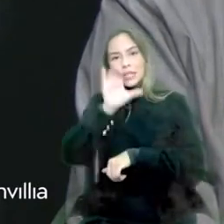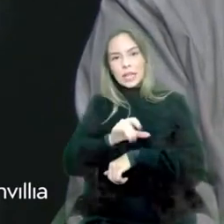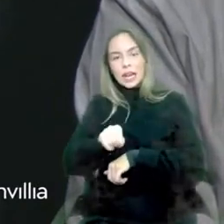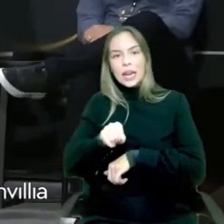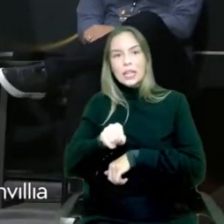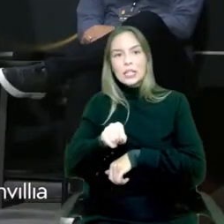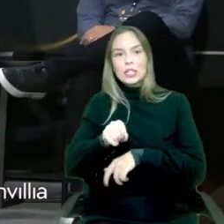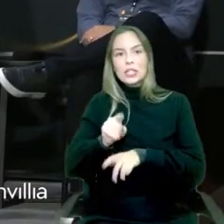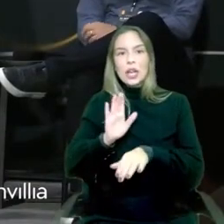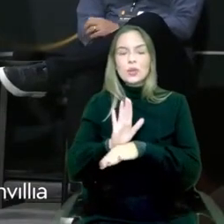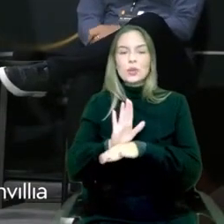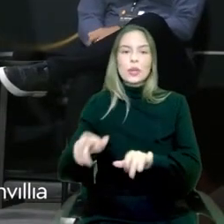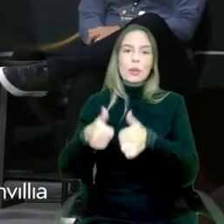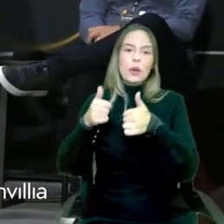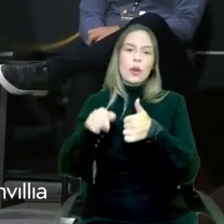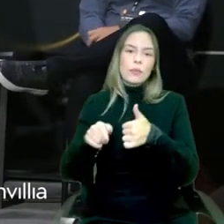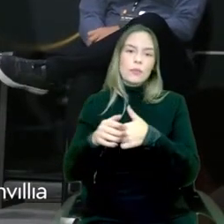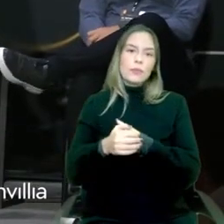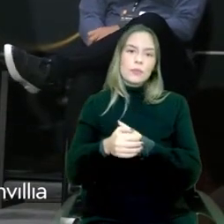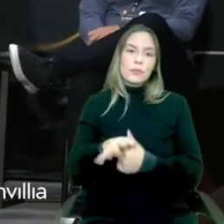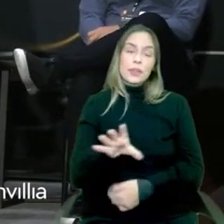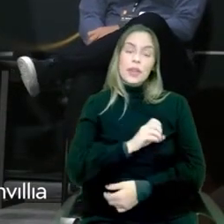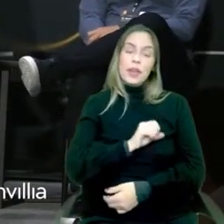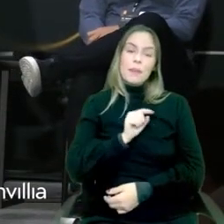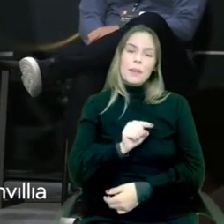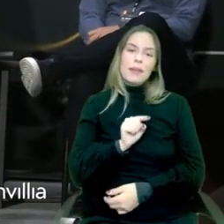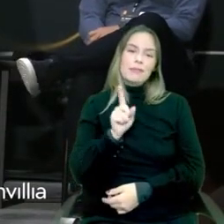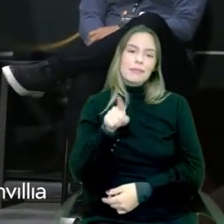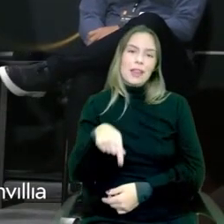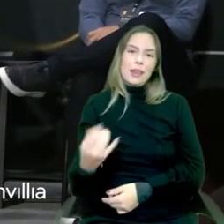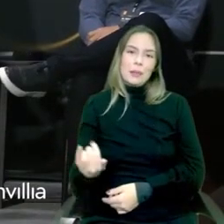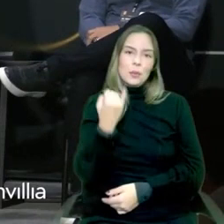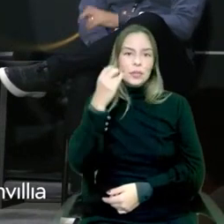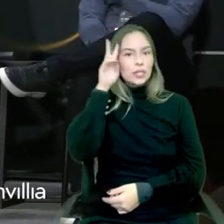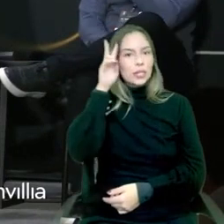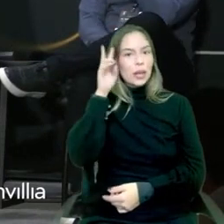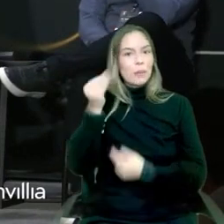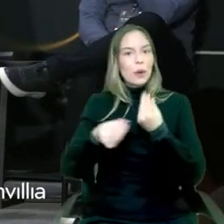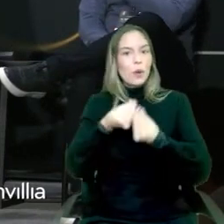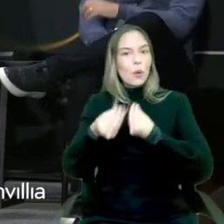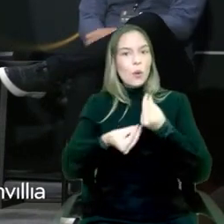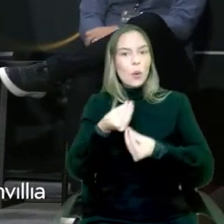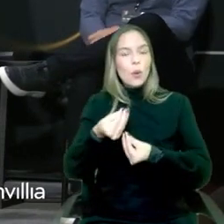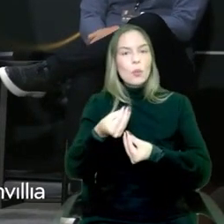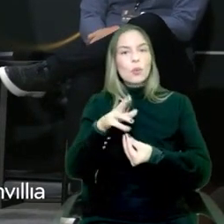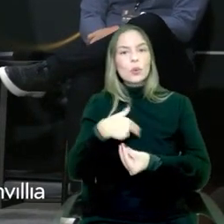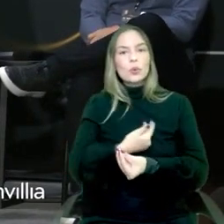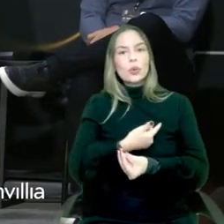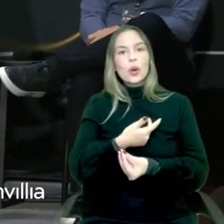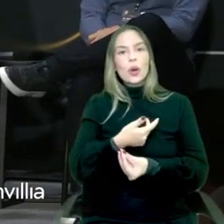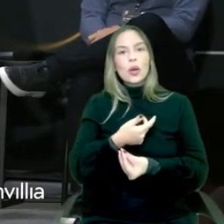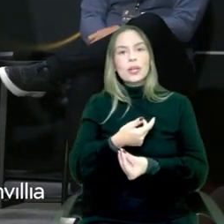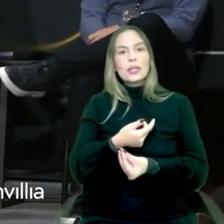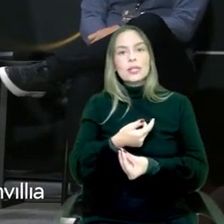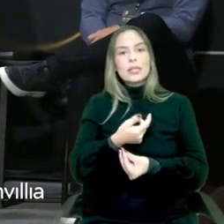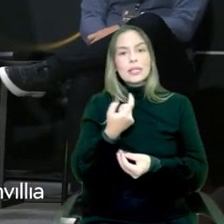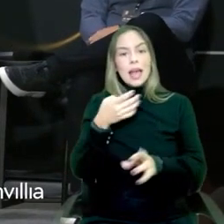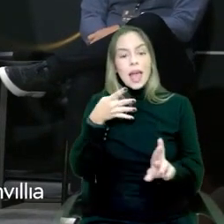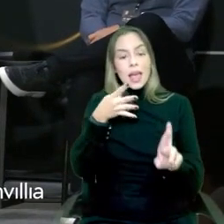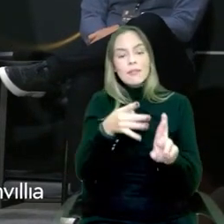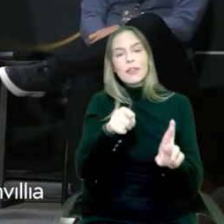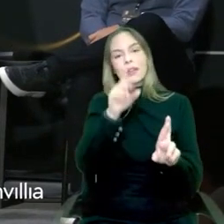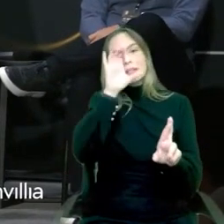I love that, and I think it's really important to remember how we resonate with a customer, and you know, how do you balance